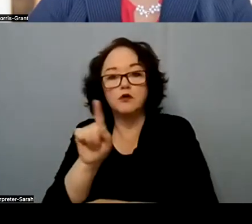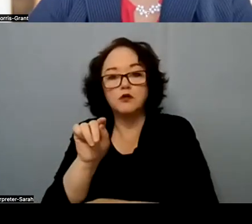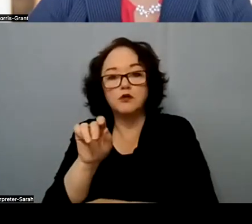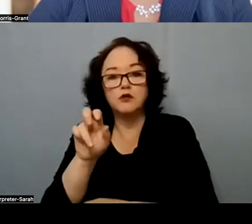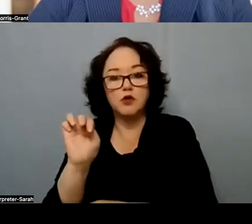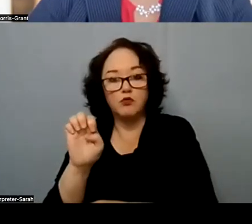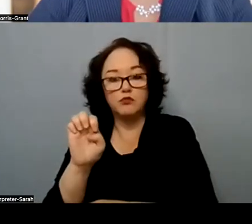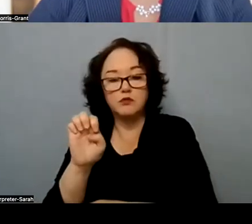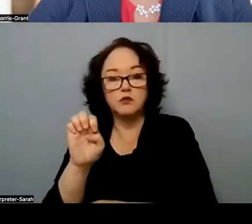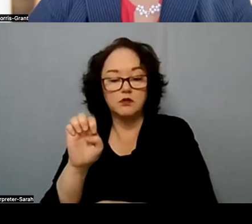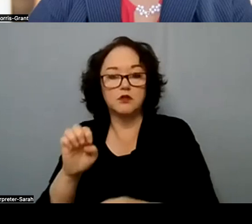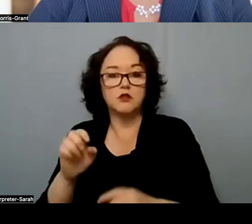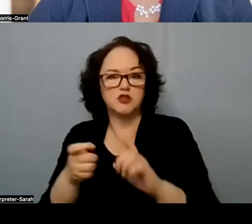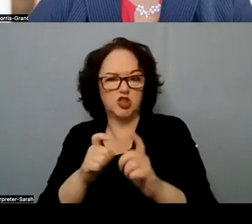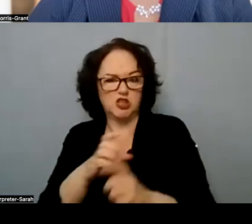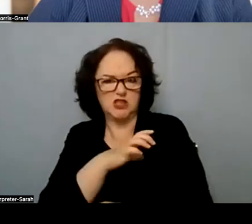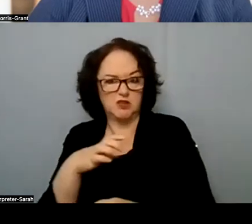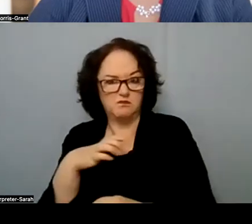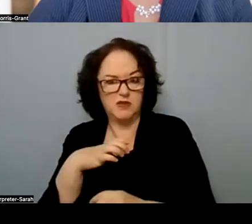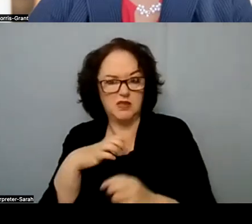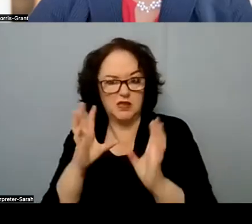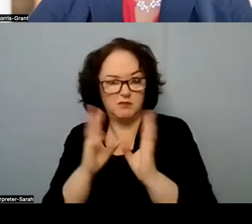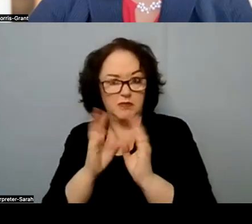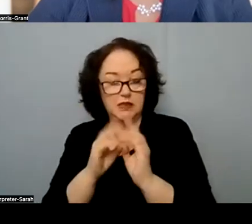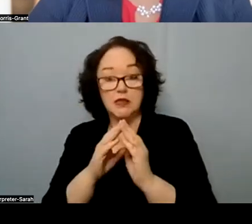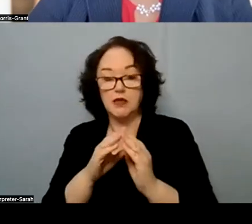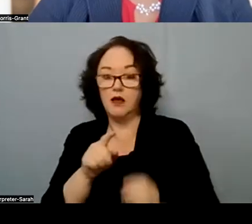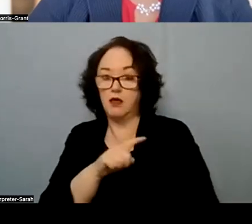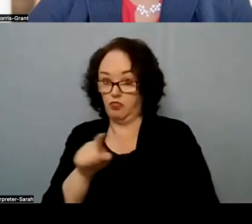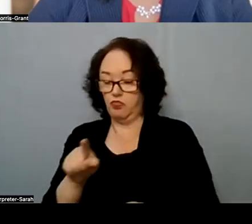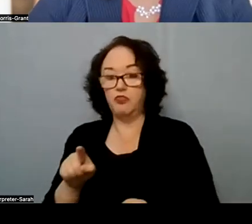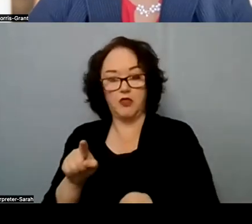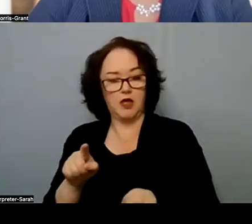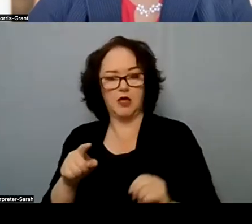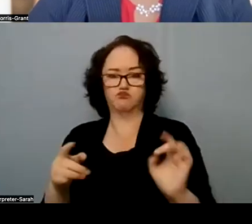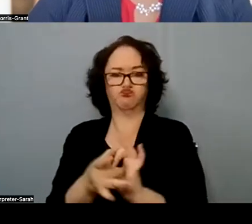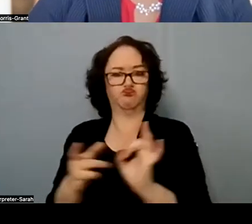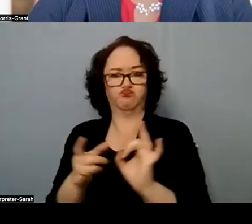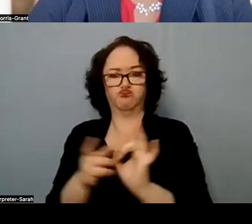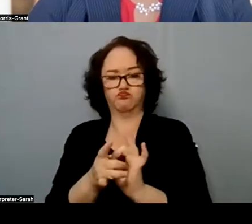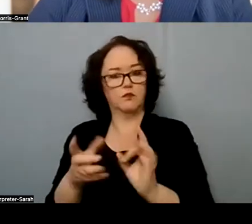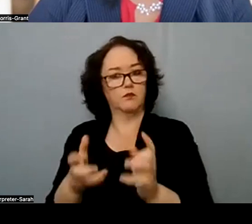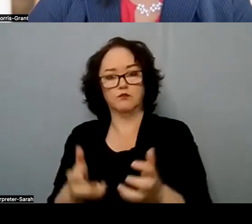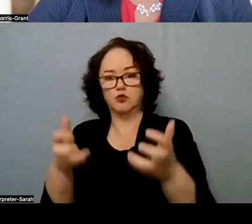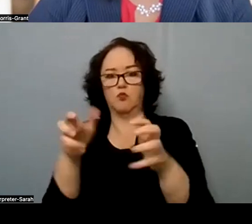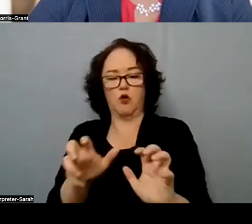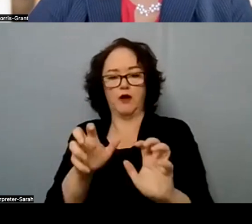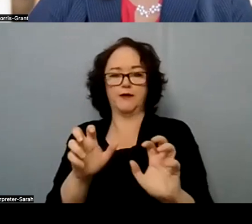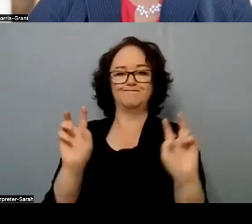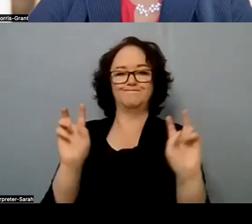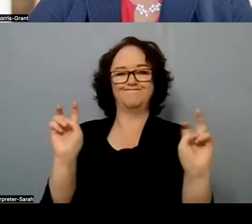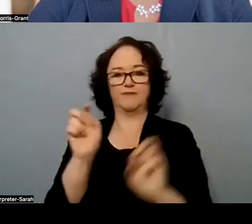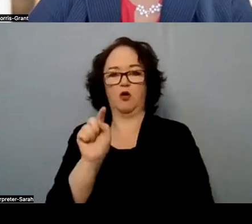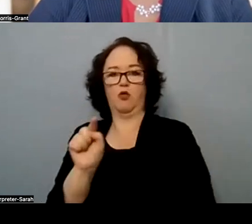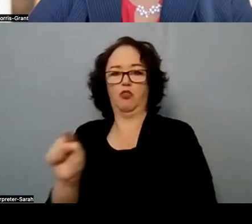meeting, they were very vocal about they didn't want those people